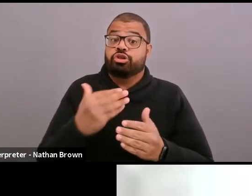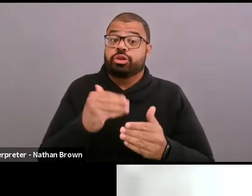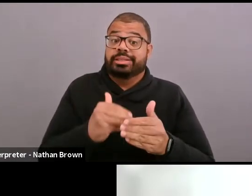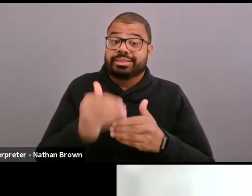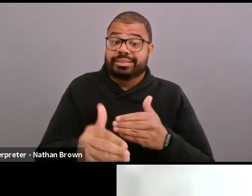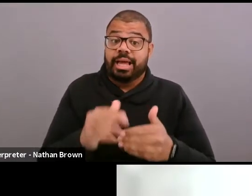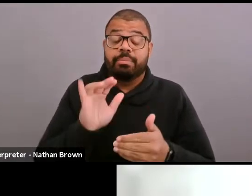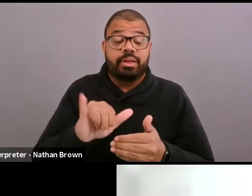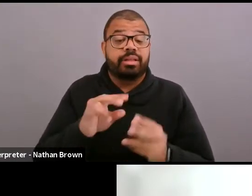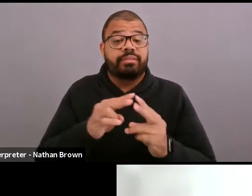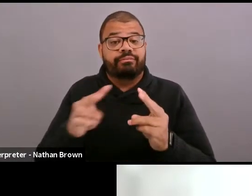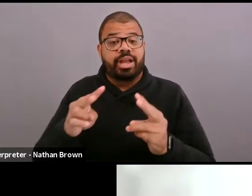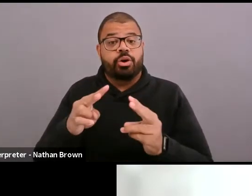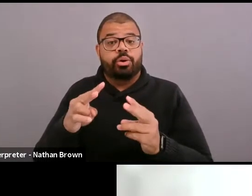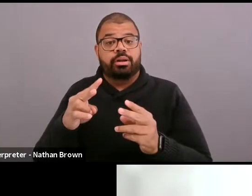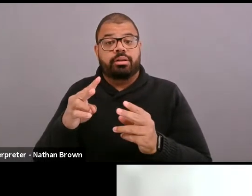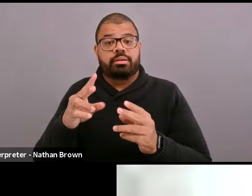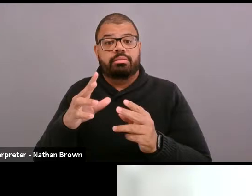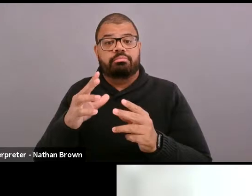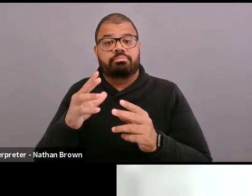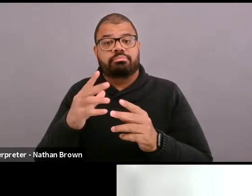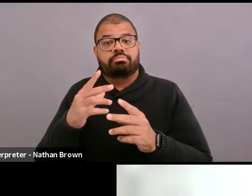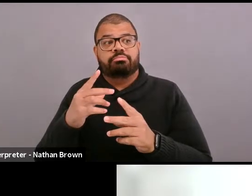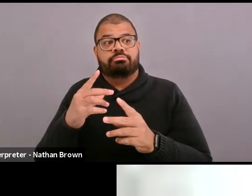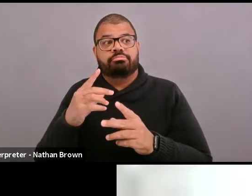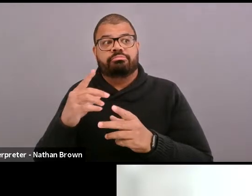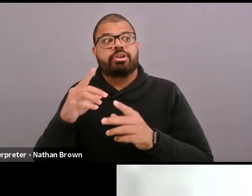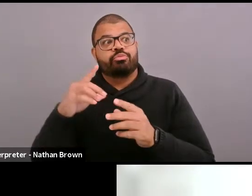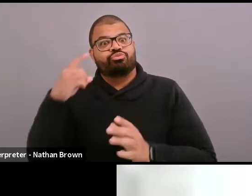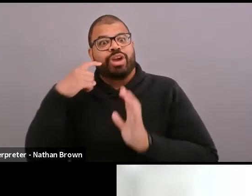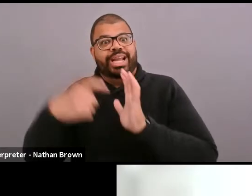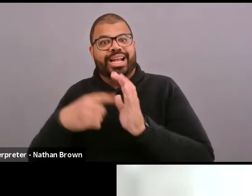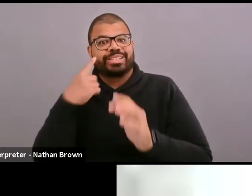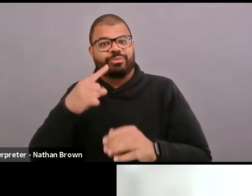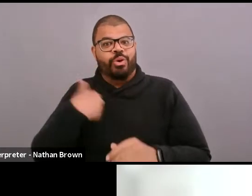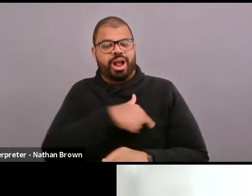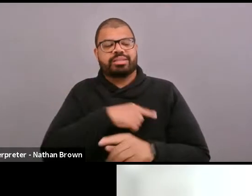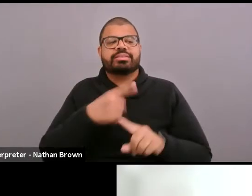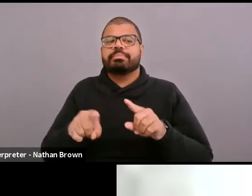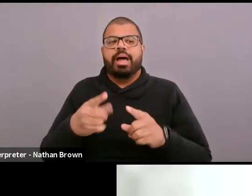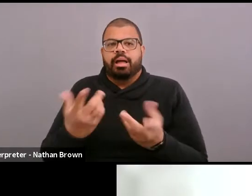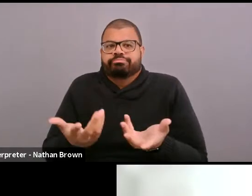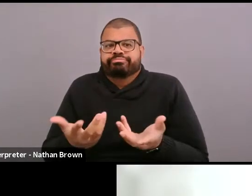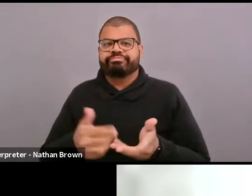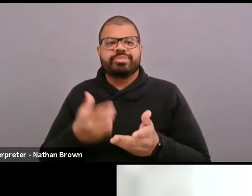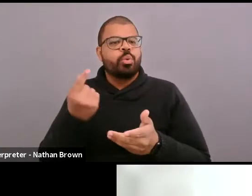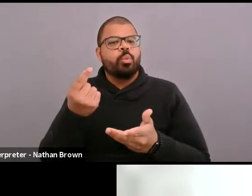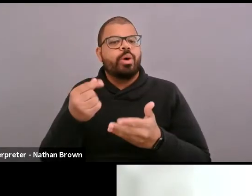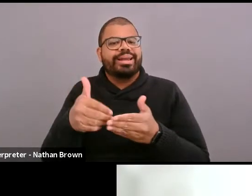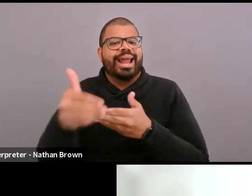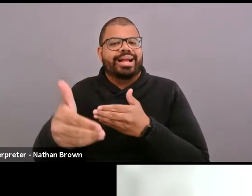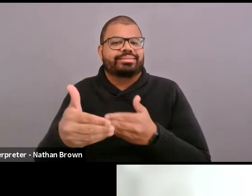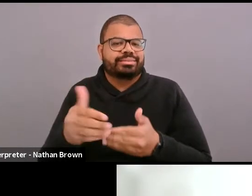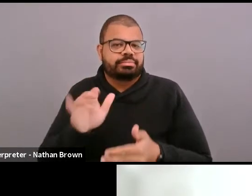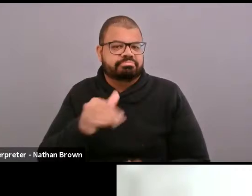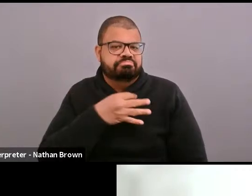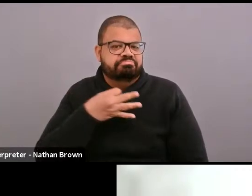each one of us. But the next step, we need to know what are the main causes for this. Thank you.